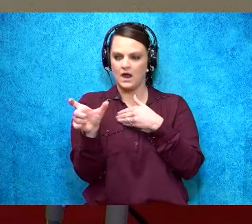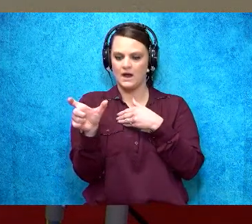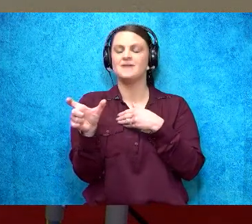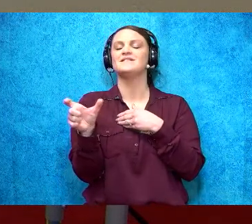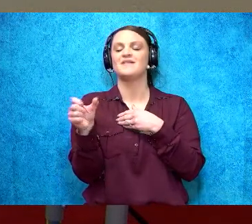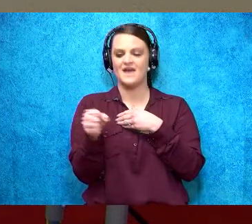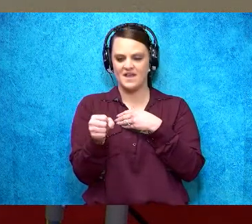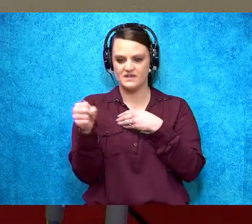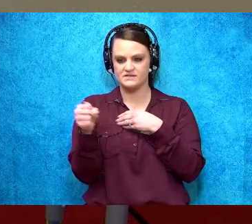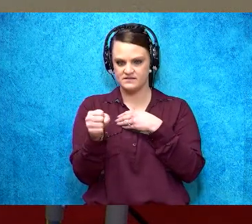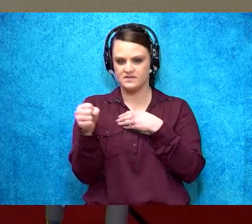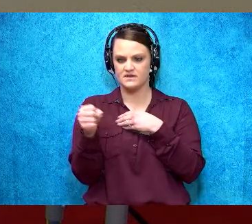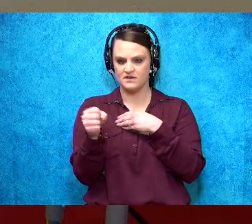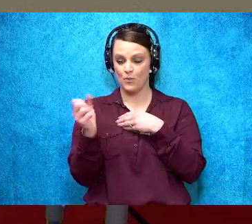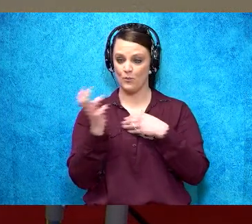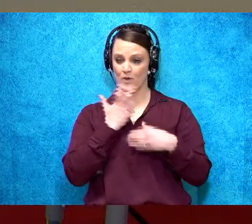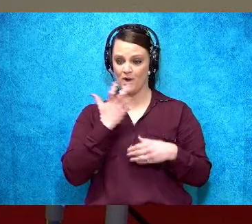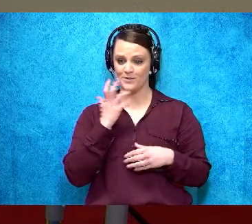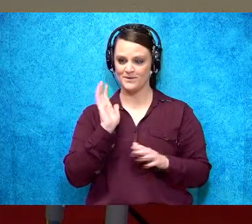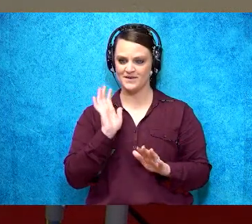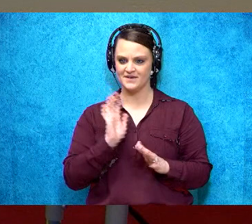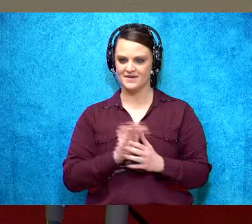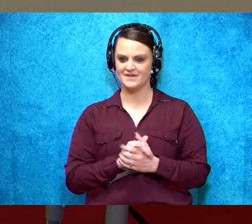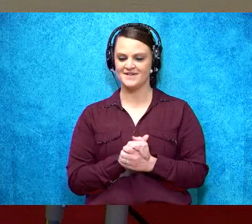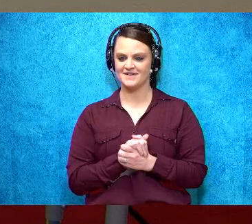Yes. Whoa.